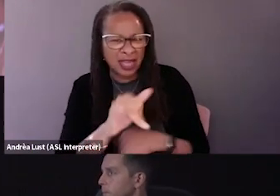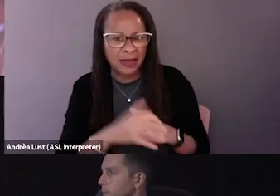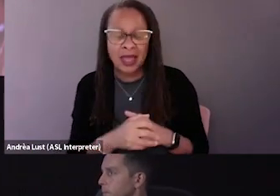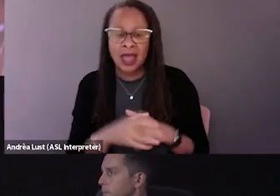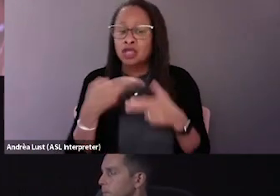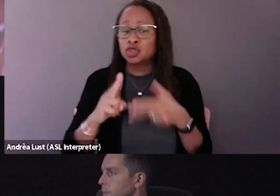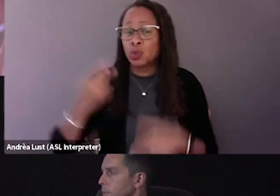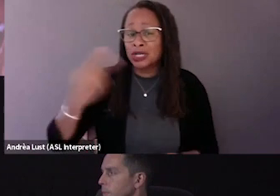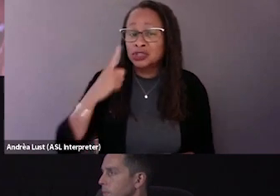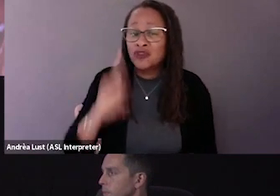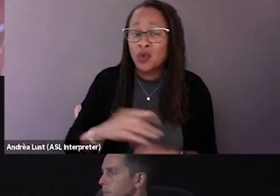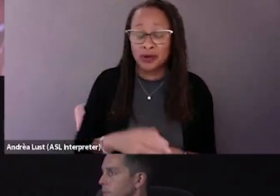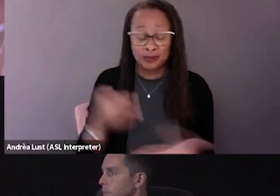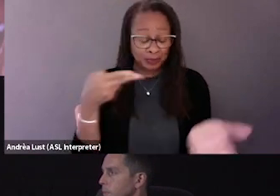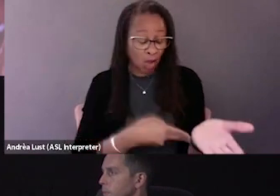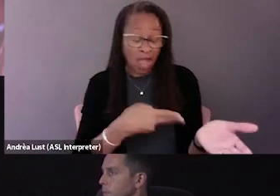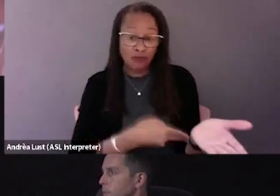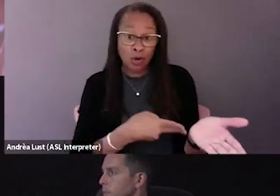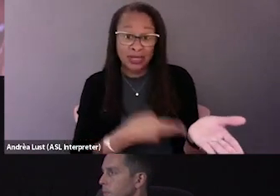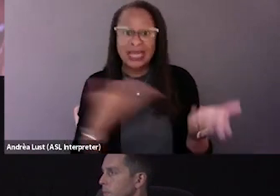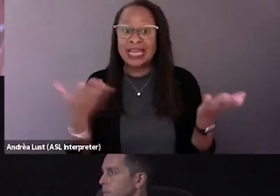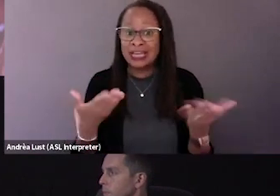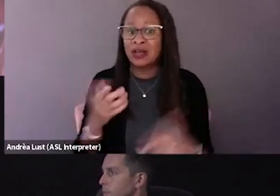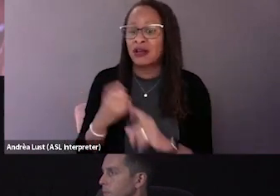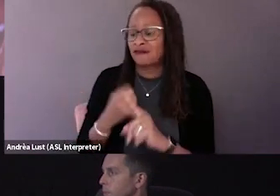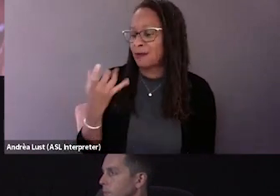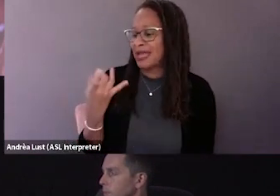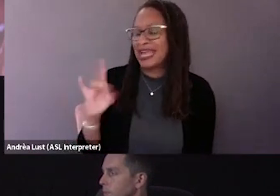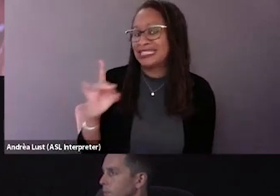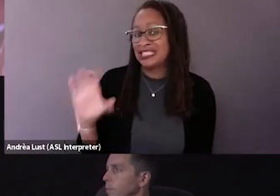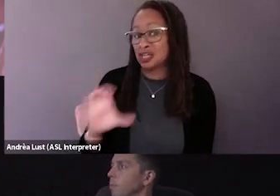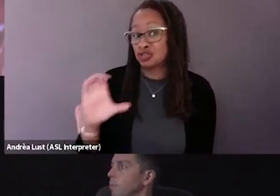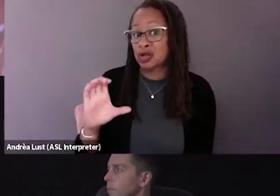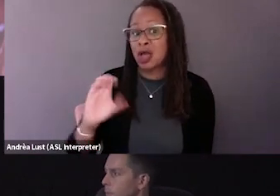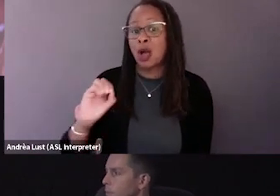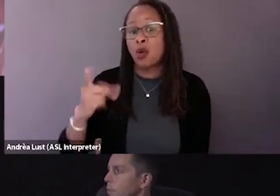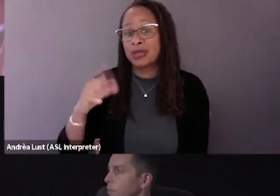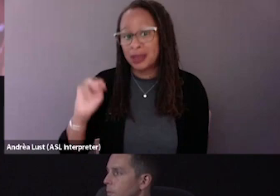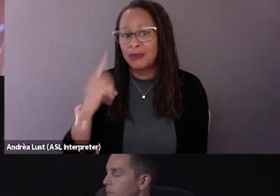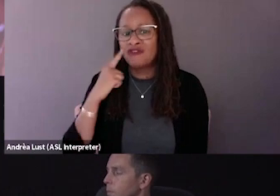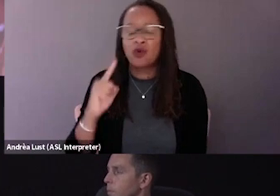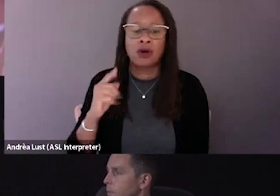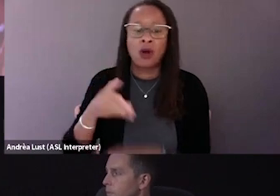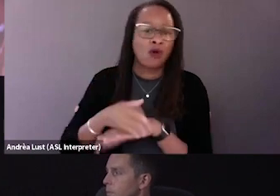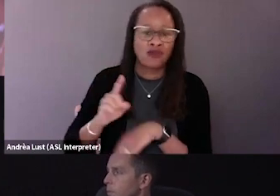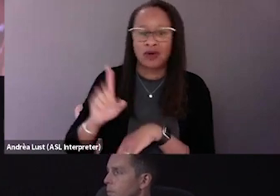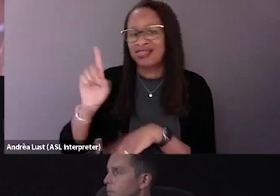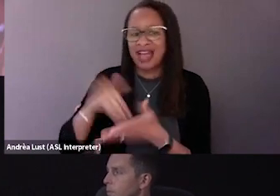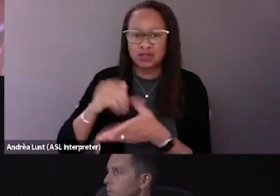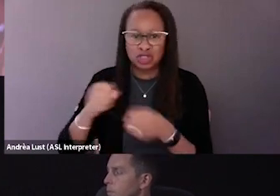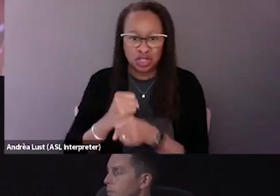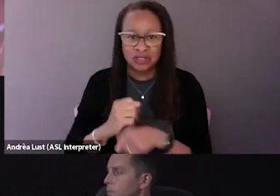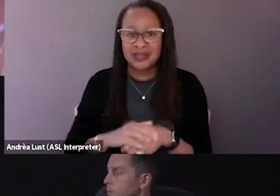short history for you. Heroin has been around since the 1800s, opium for millennia, oxycodone since